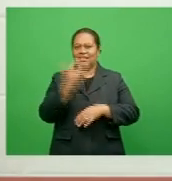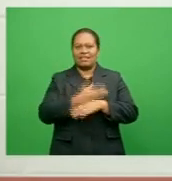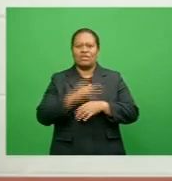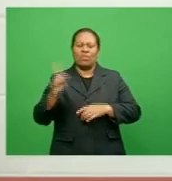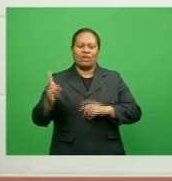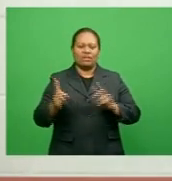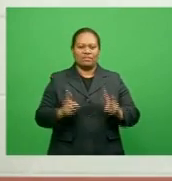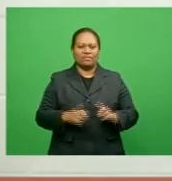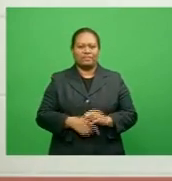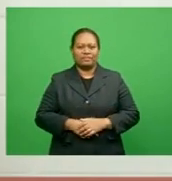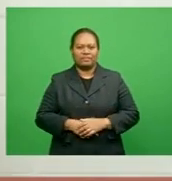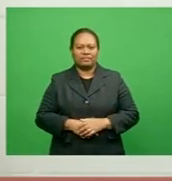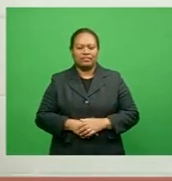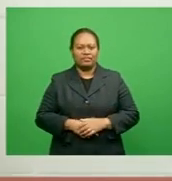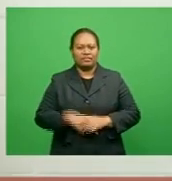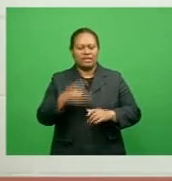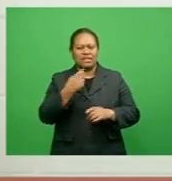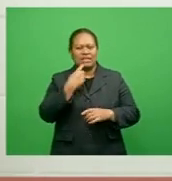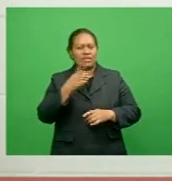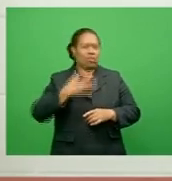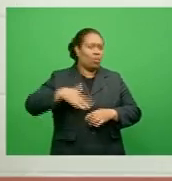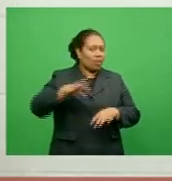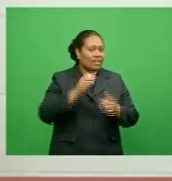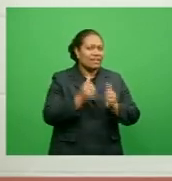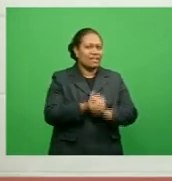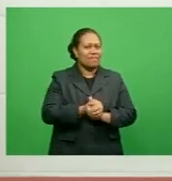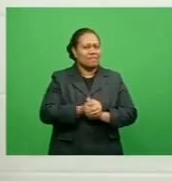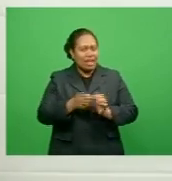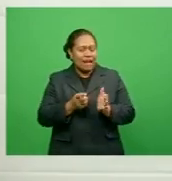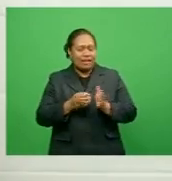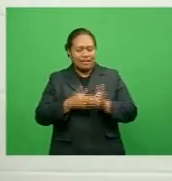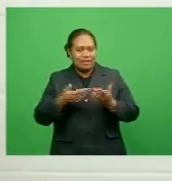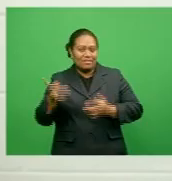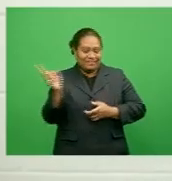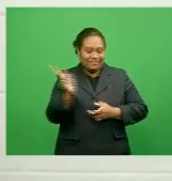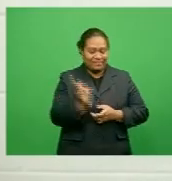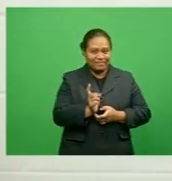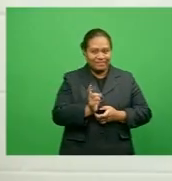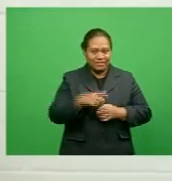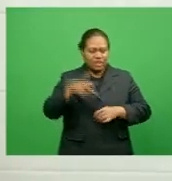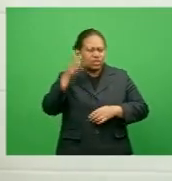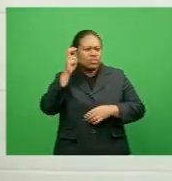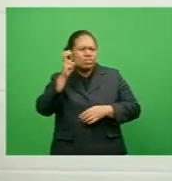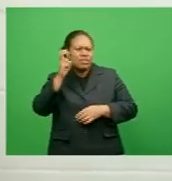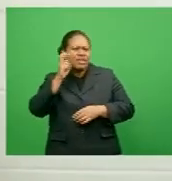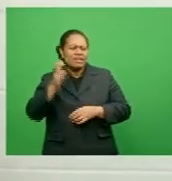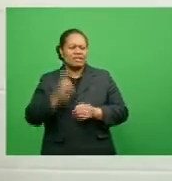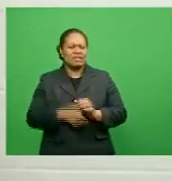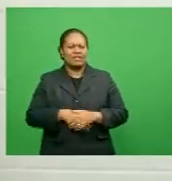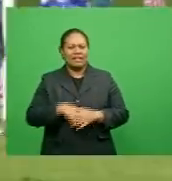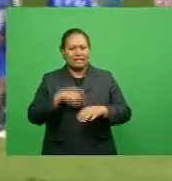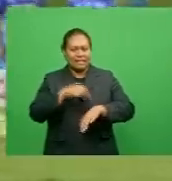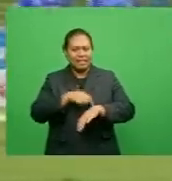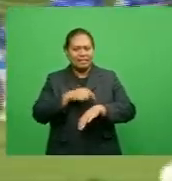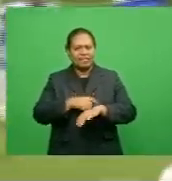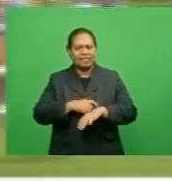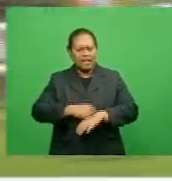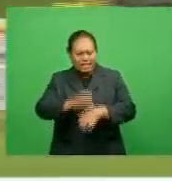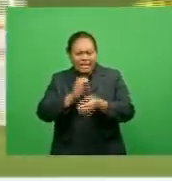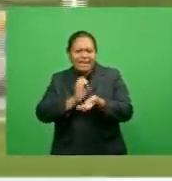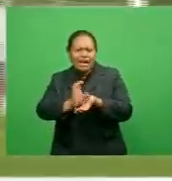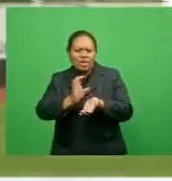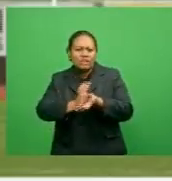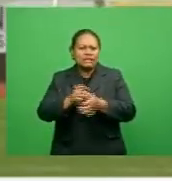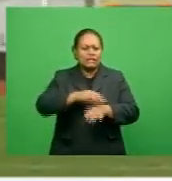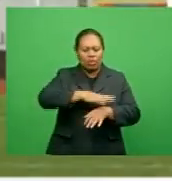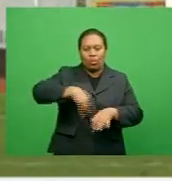play football or any other game. So that is what we have been coming across through during the training sessions. We have been counseling the players,